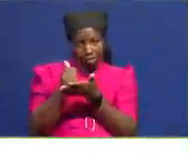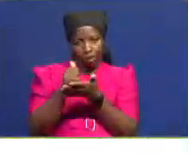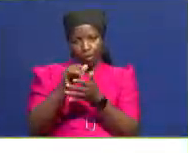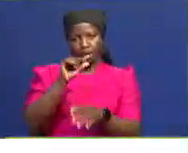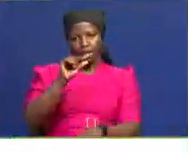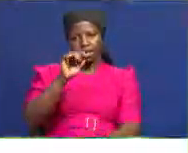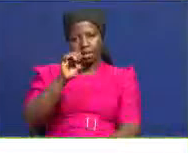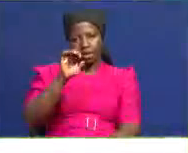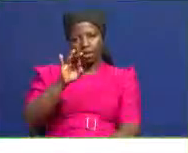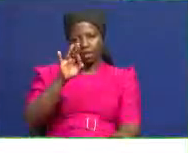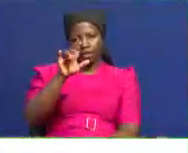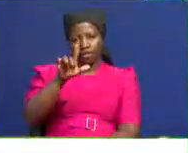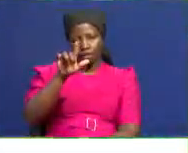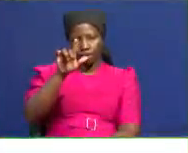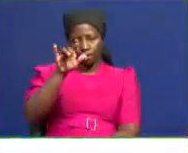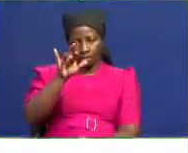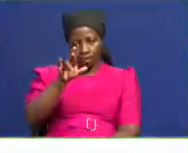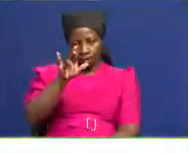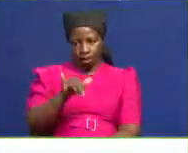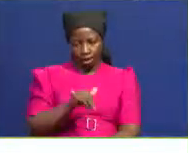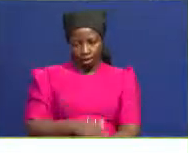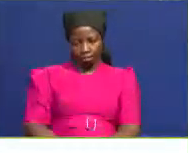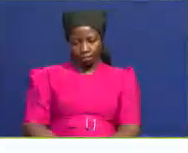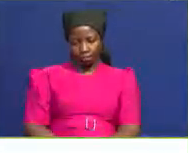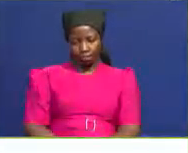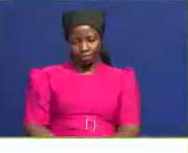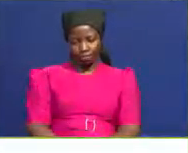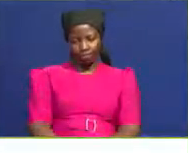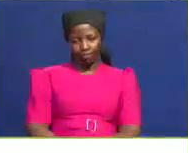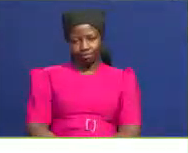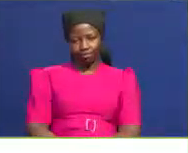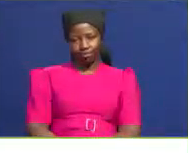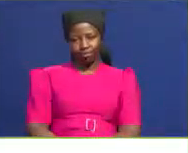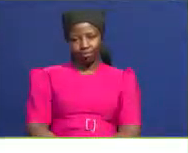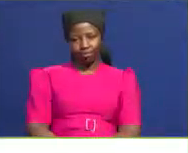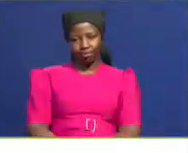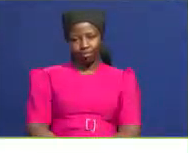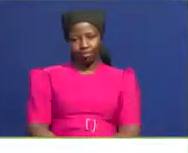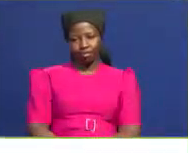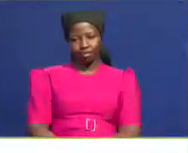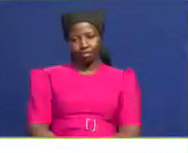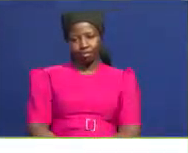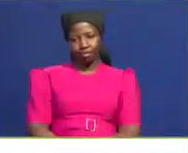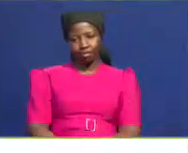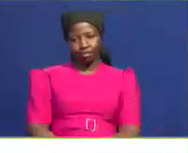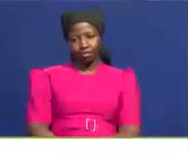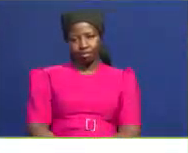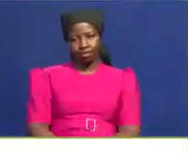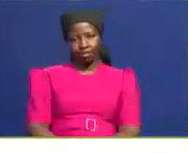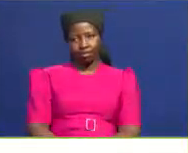Tino. Otion. Pembezoni naletwa. Kapa Makwata!